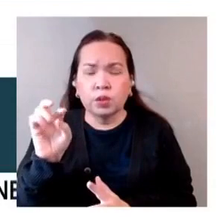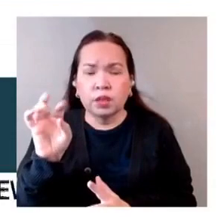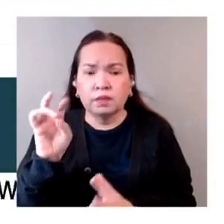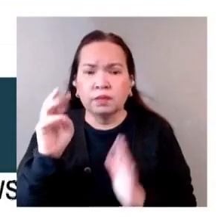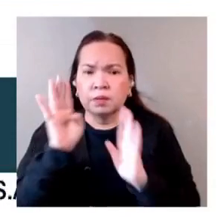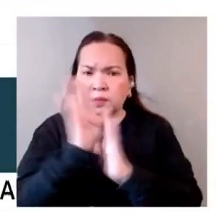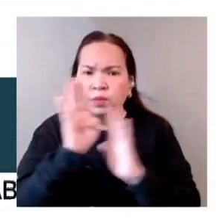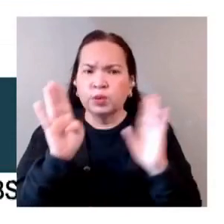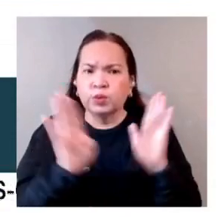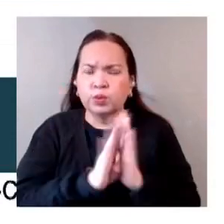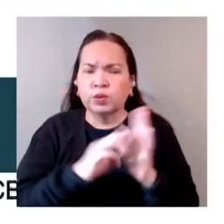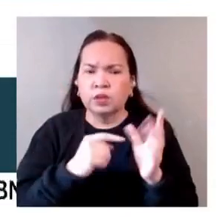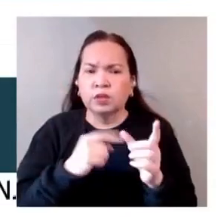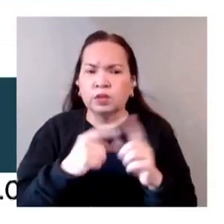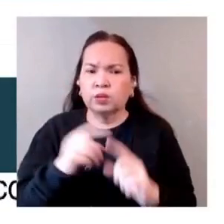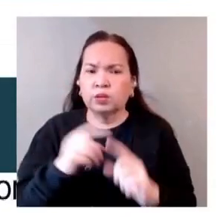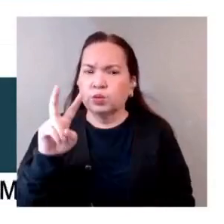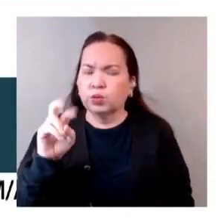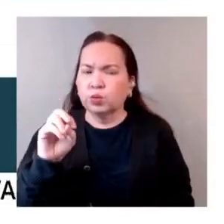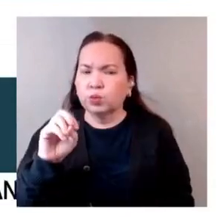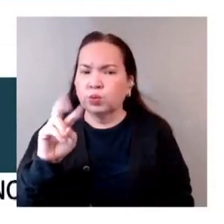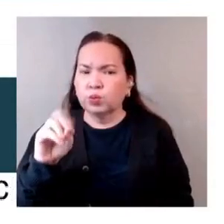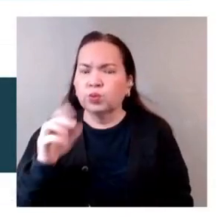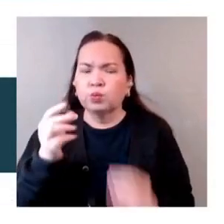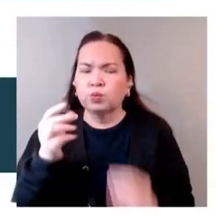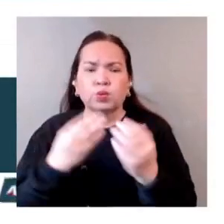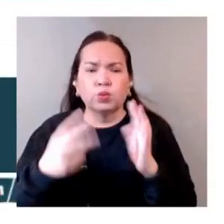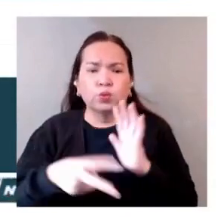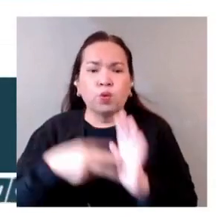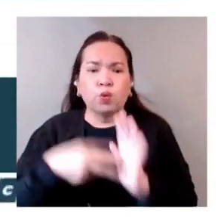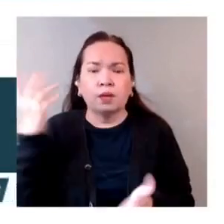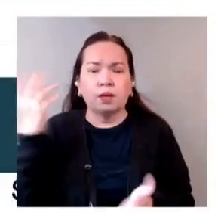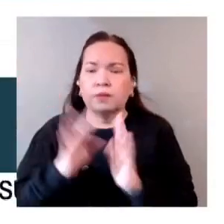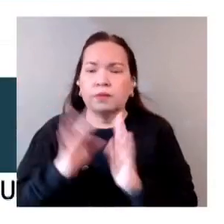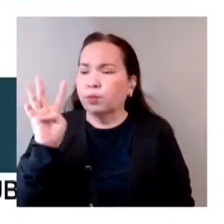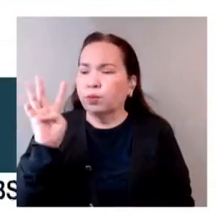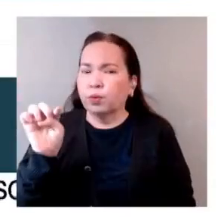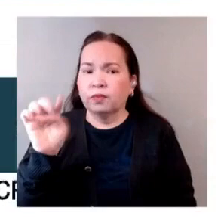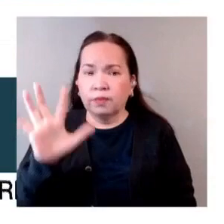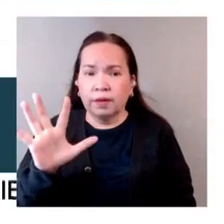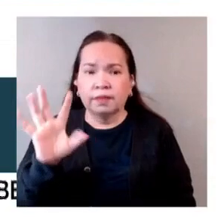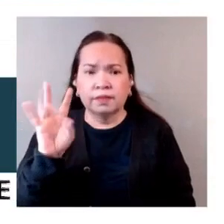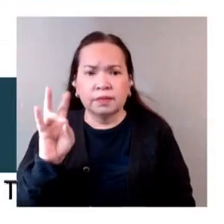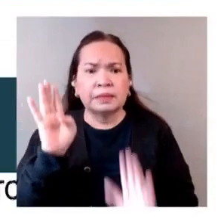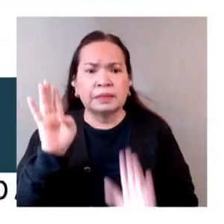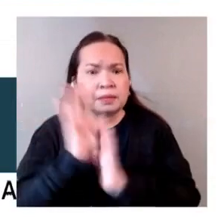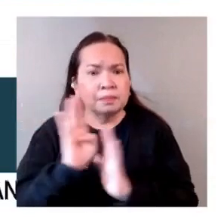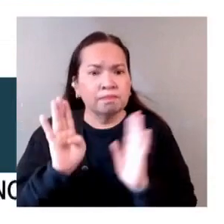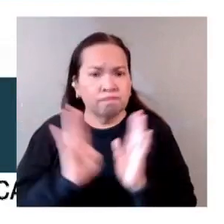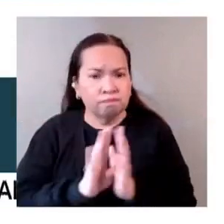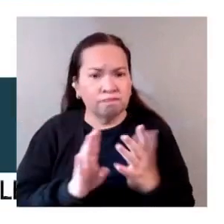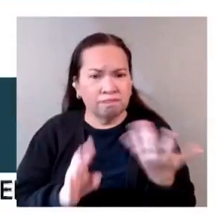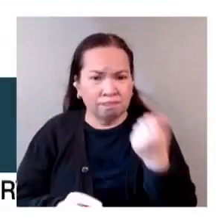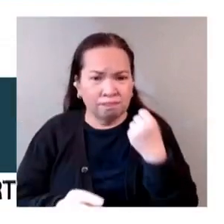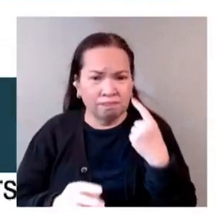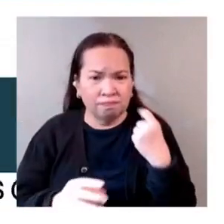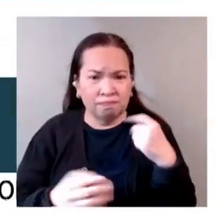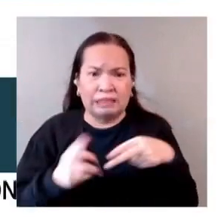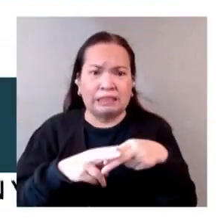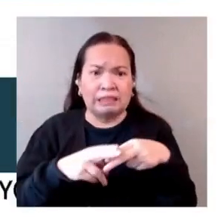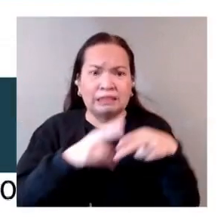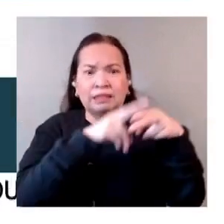ng 2020, it more than doubled to 4.57 billion. Tumaas ng tumaas